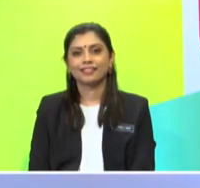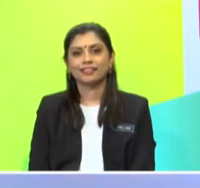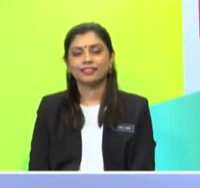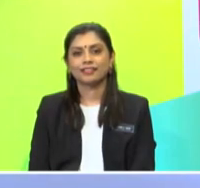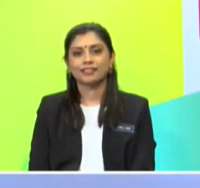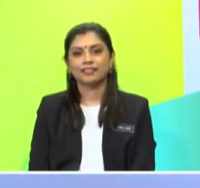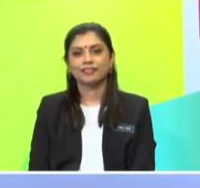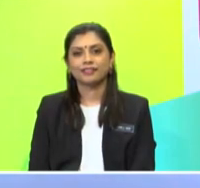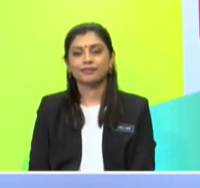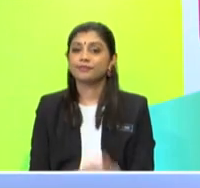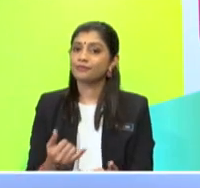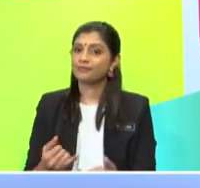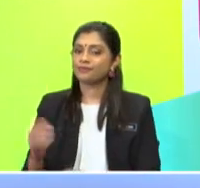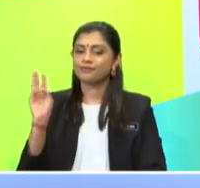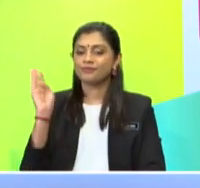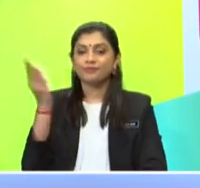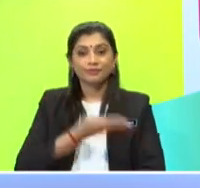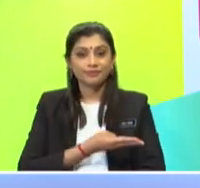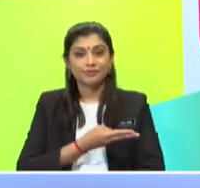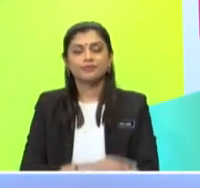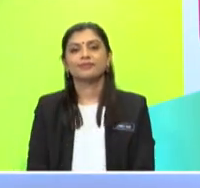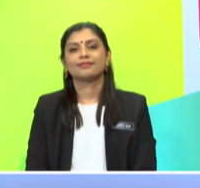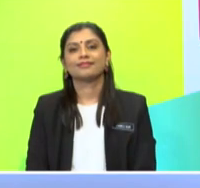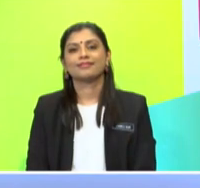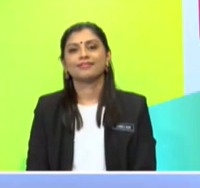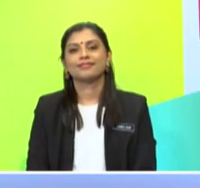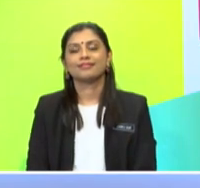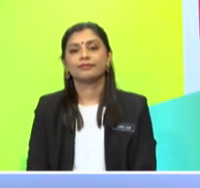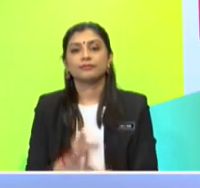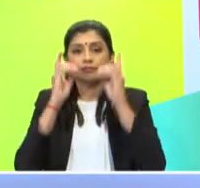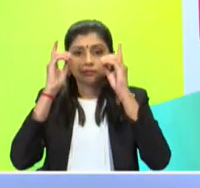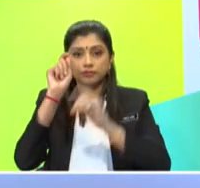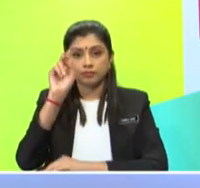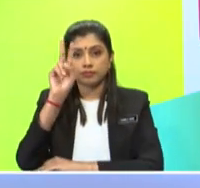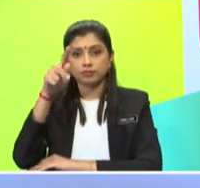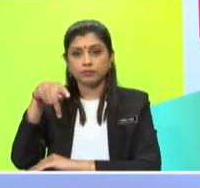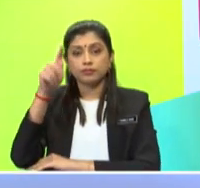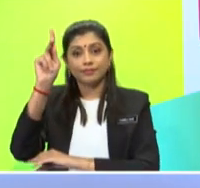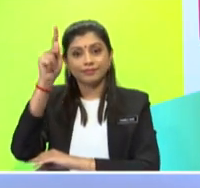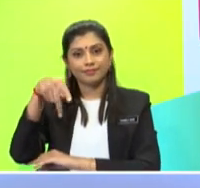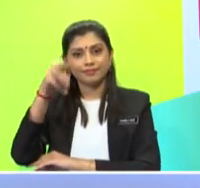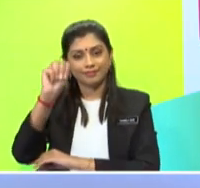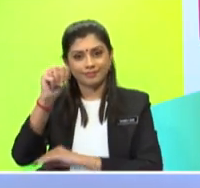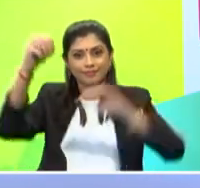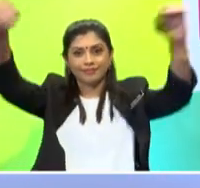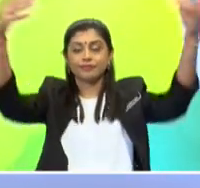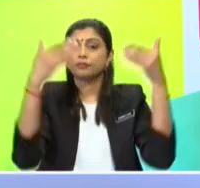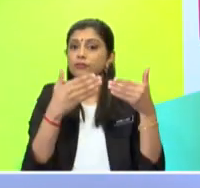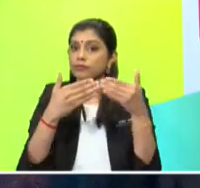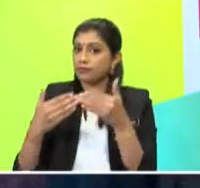And we are back for Lower Form on DidikTV KPM for our subject, which is English. All right, shall we continue?